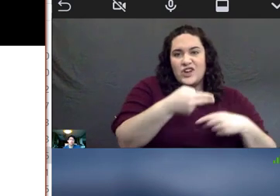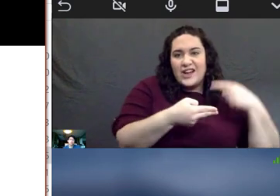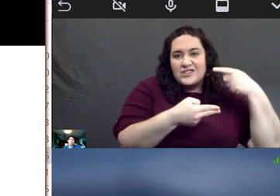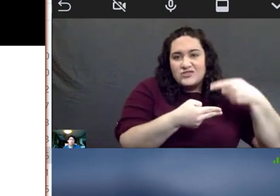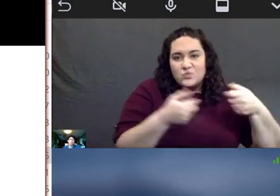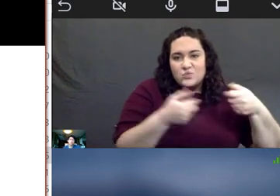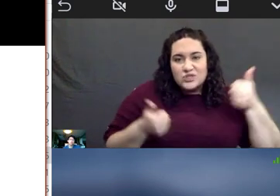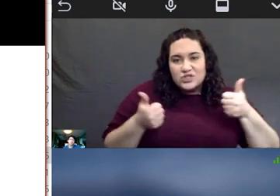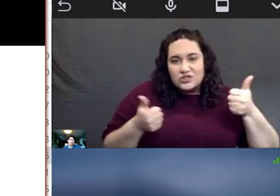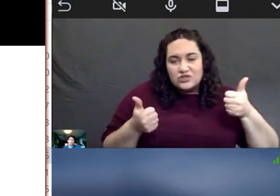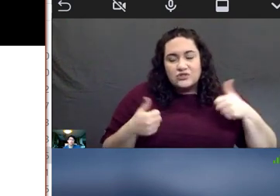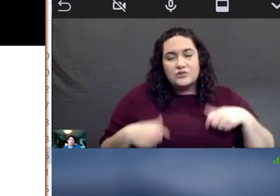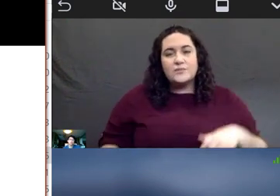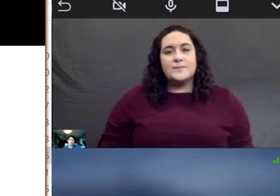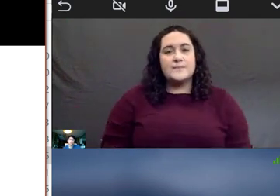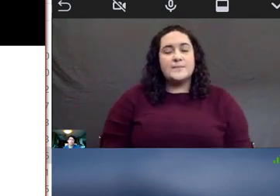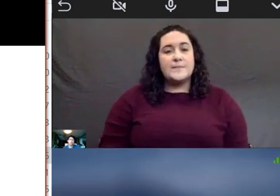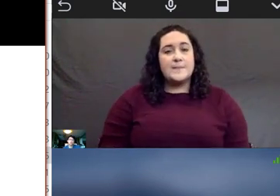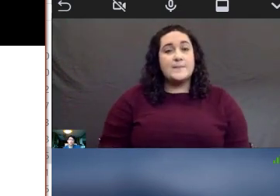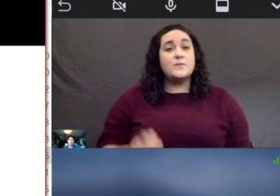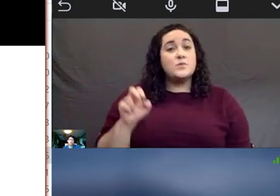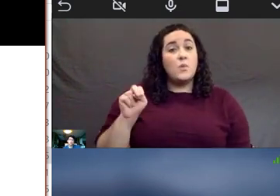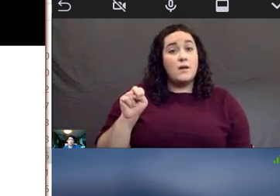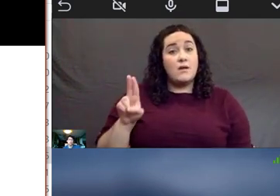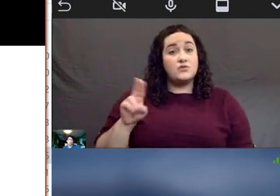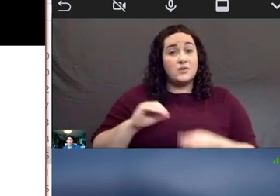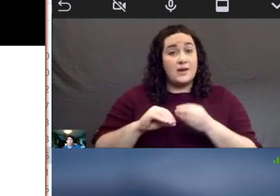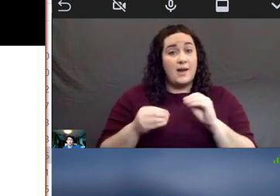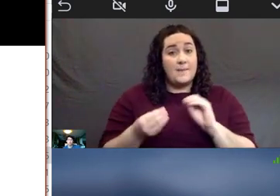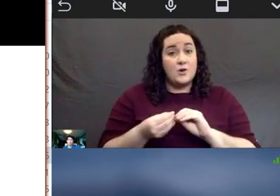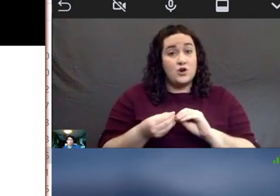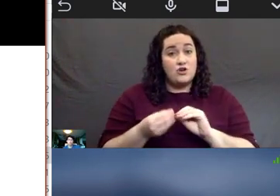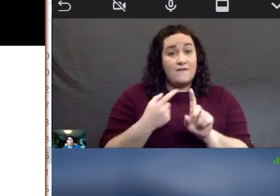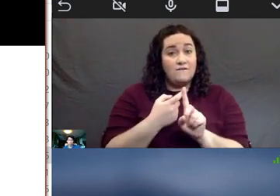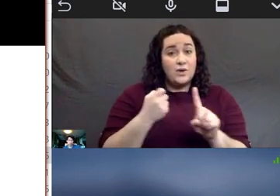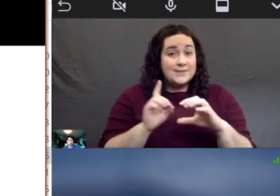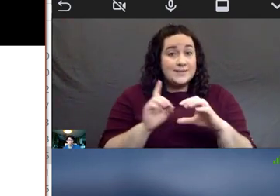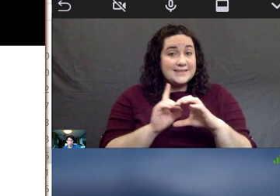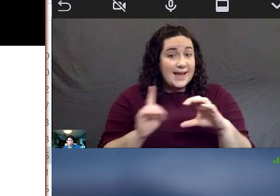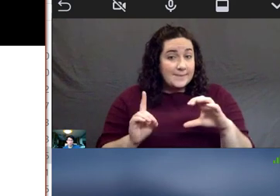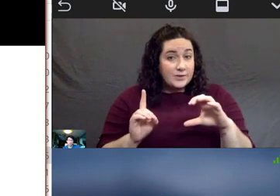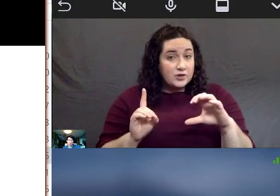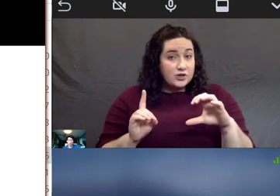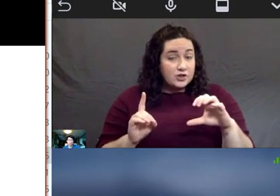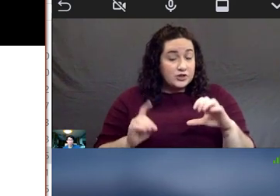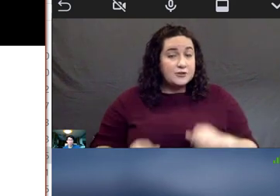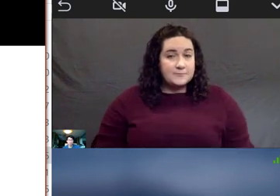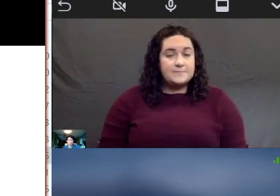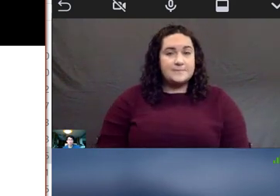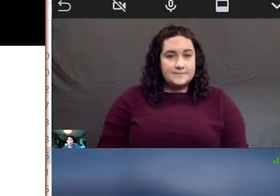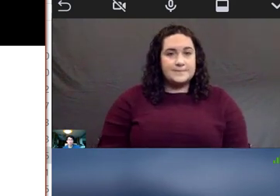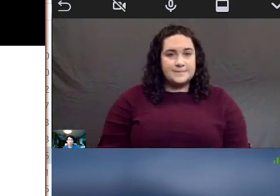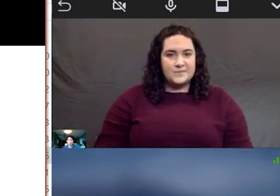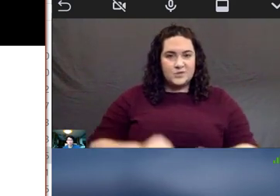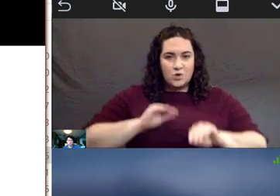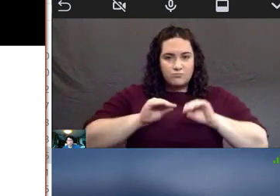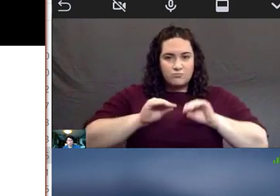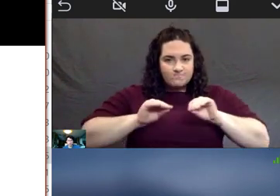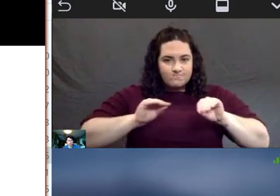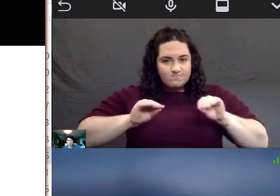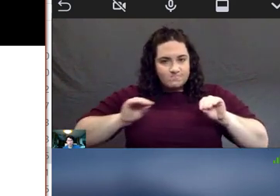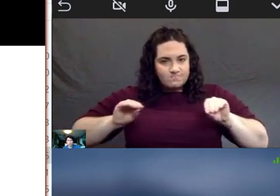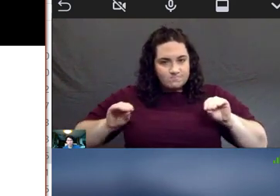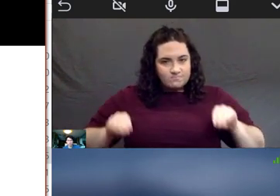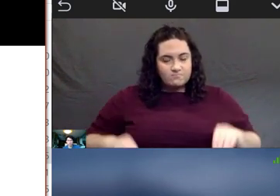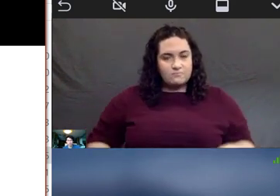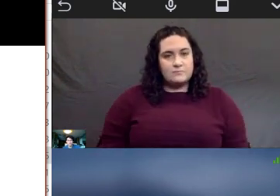So here we have a Nusselt number that's based on our diameter. So here we're going to plug everything in. We know that